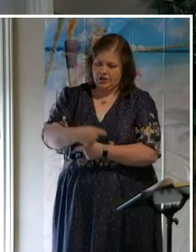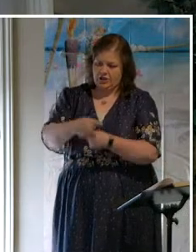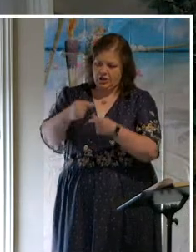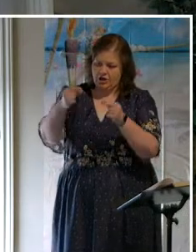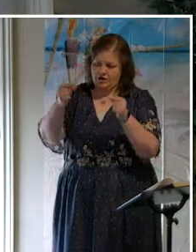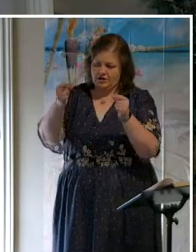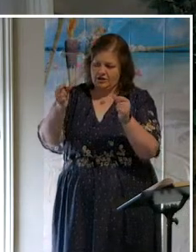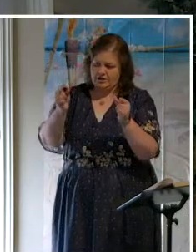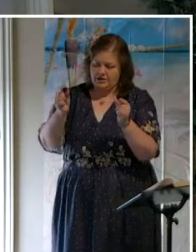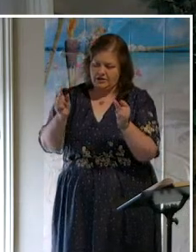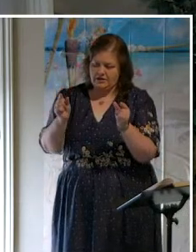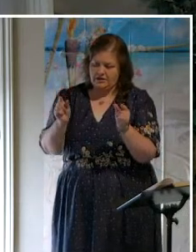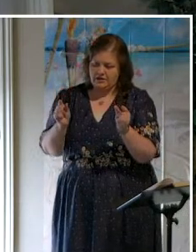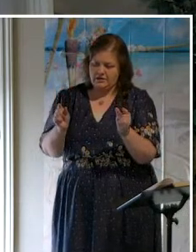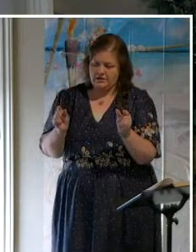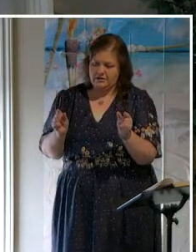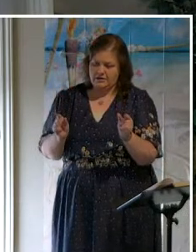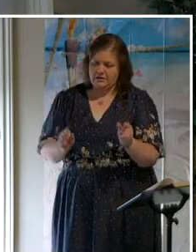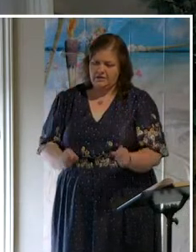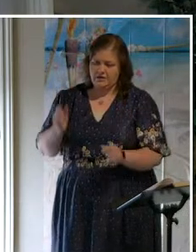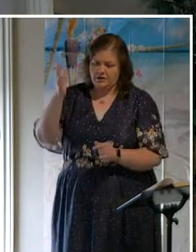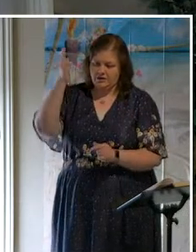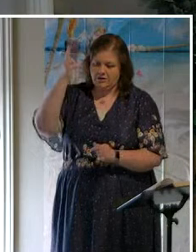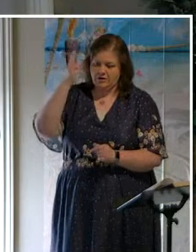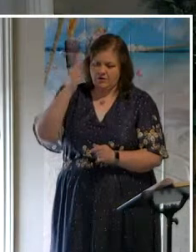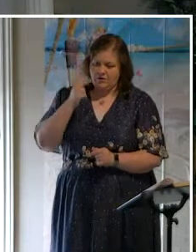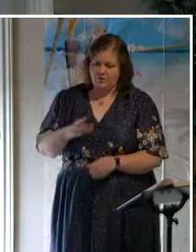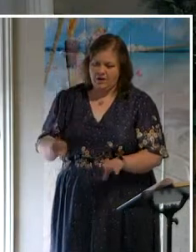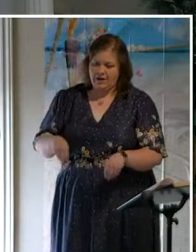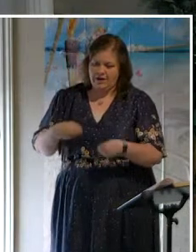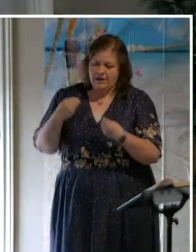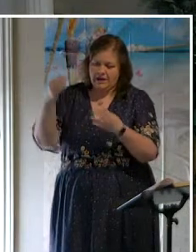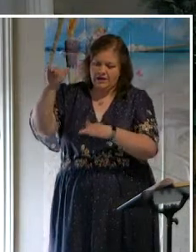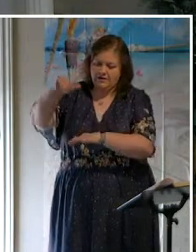garden? Why spend the night in